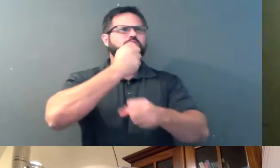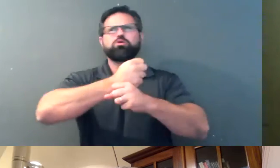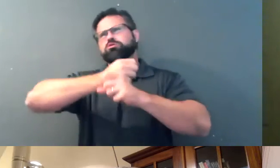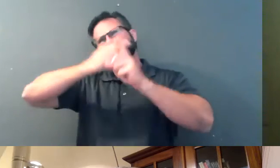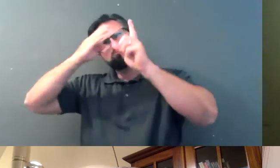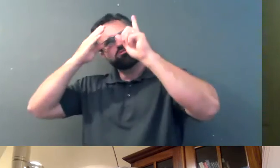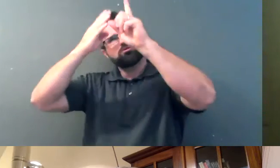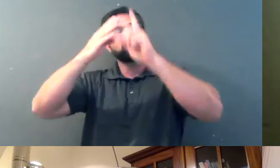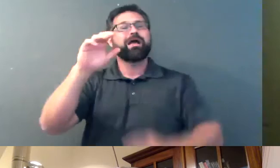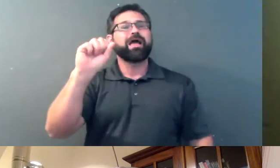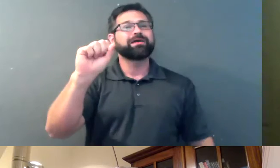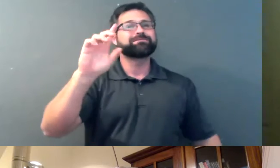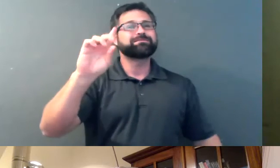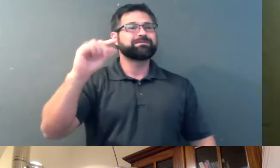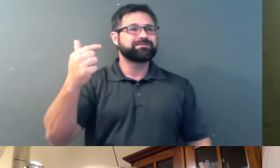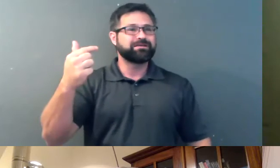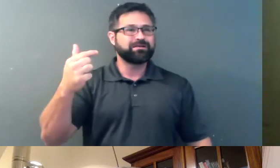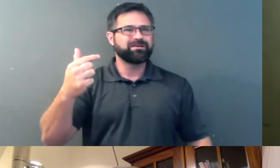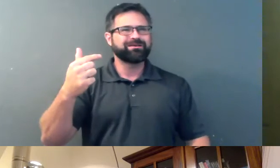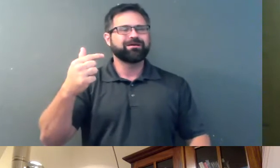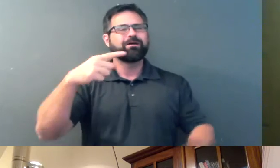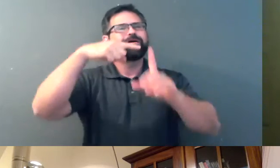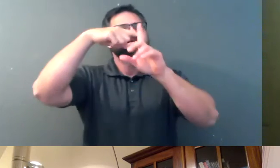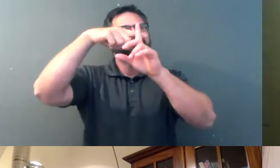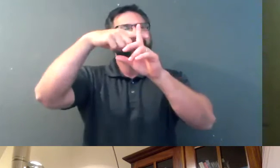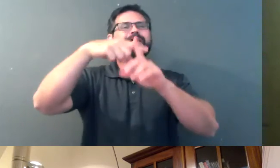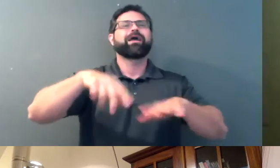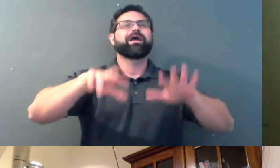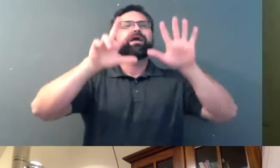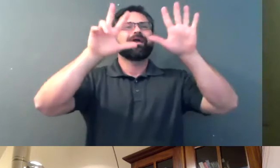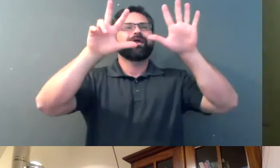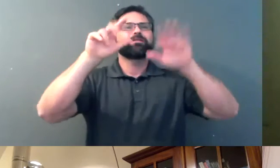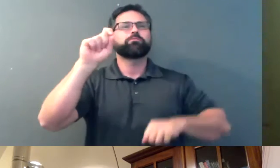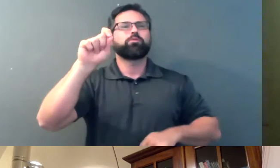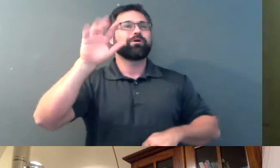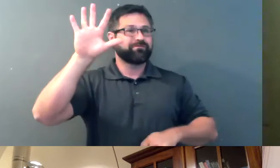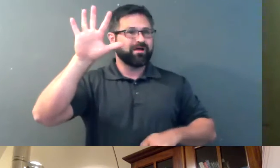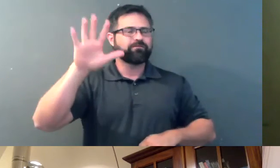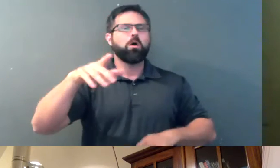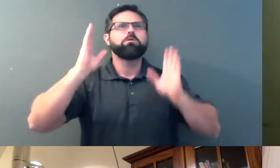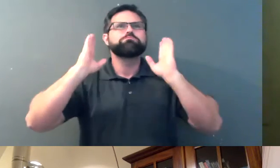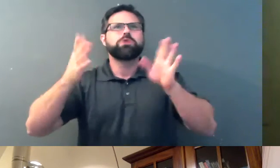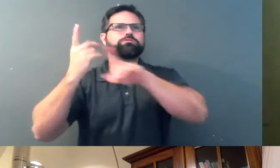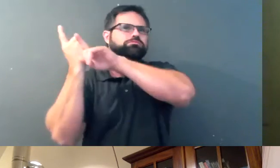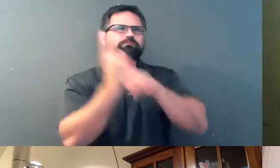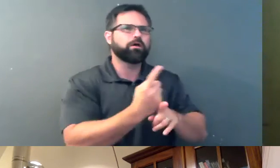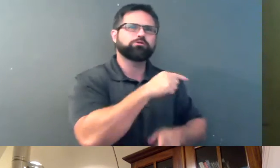Target 8.5, are guided by the Convention. The committee will